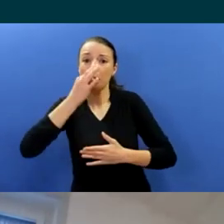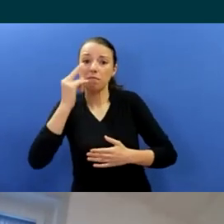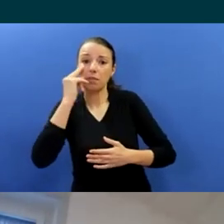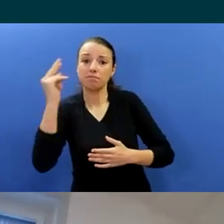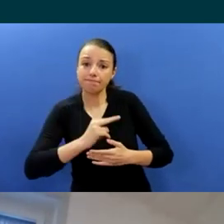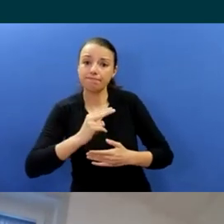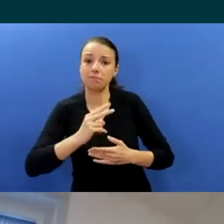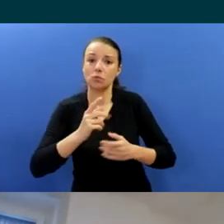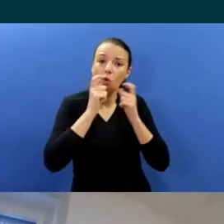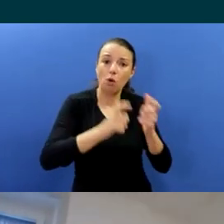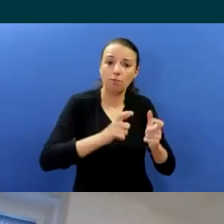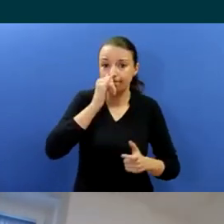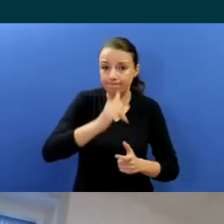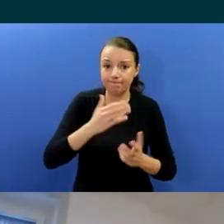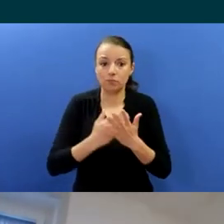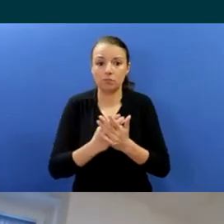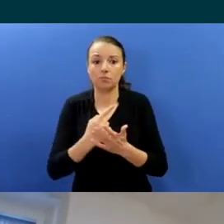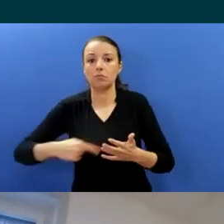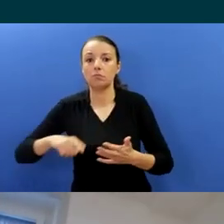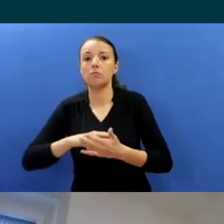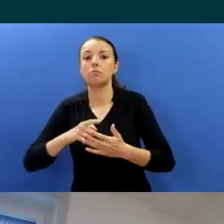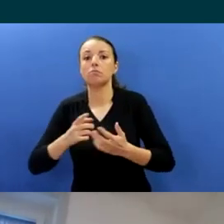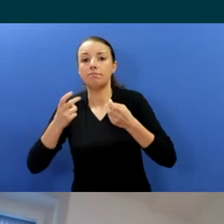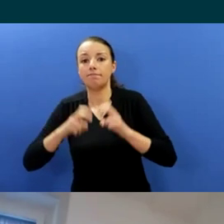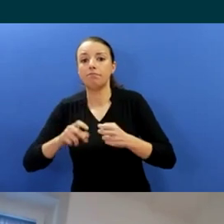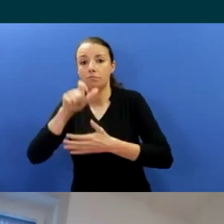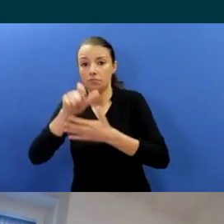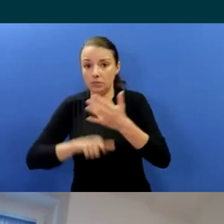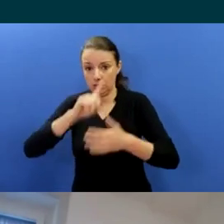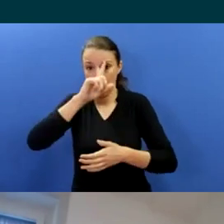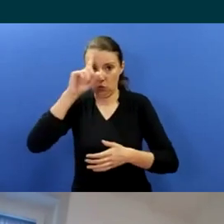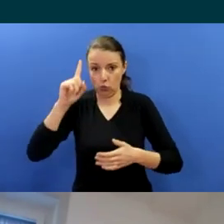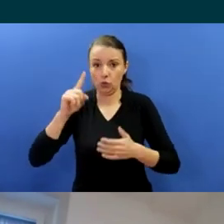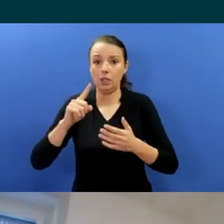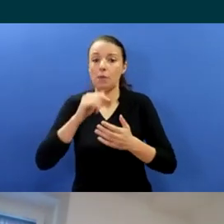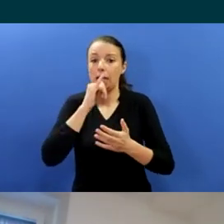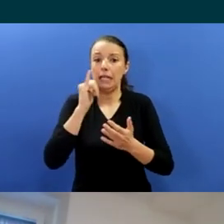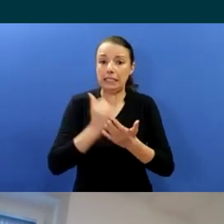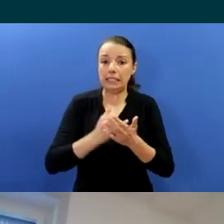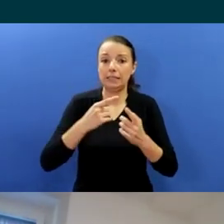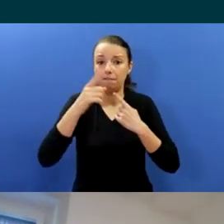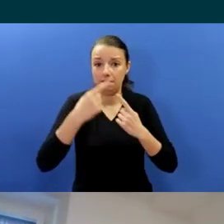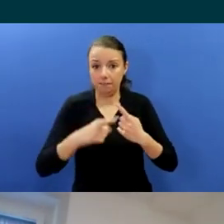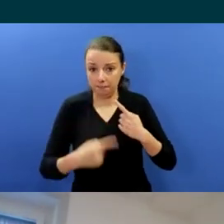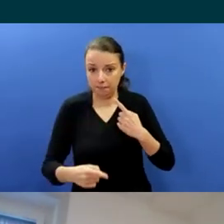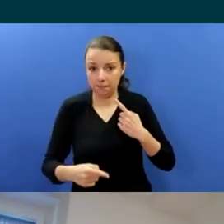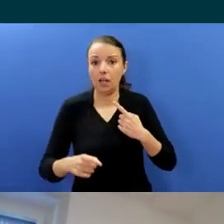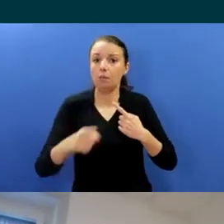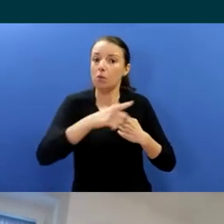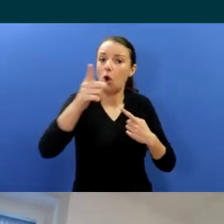contacted directly, writing letters, and we invited them to propose their ideas.